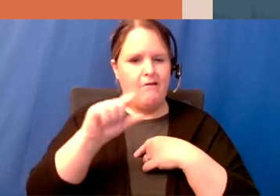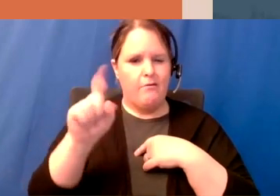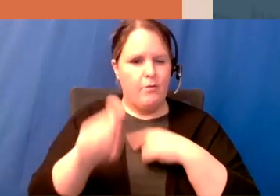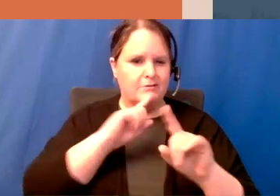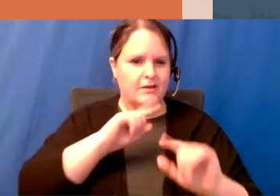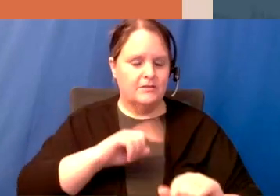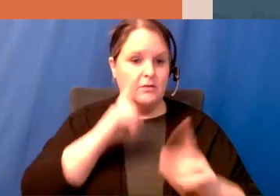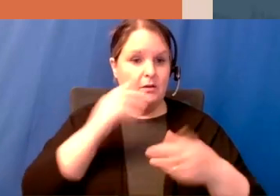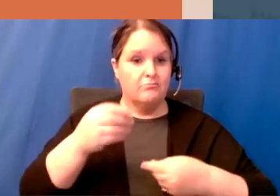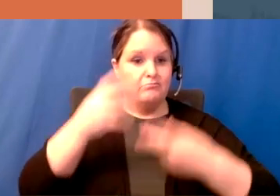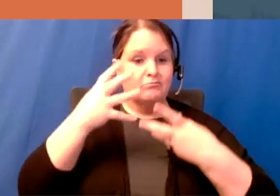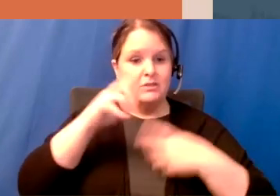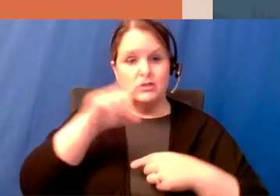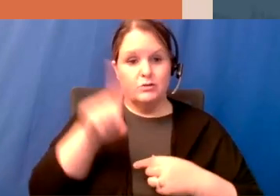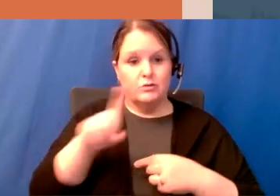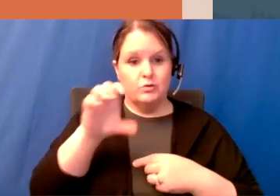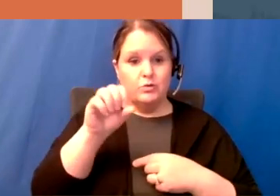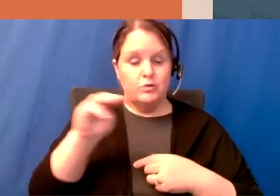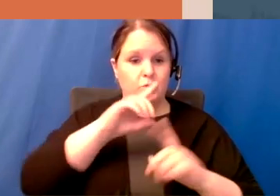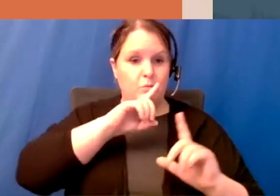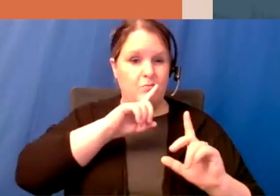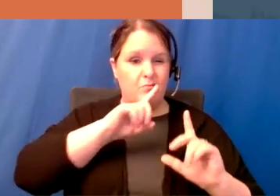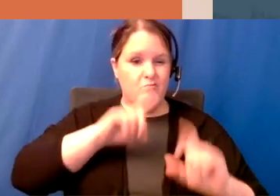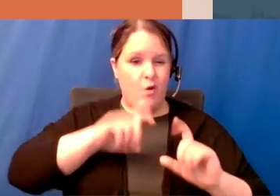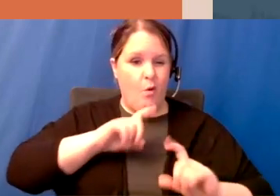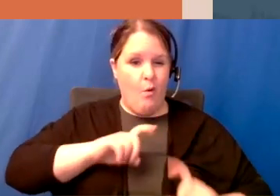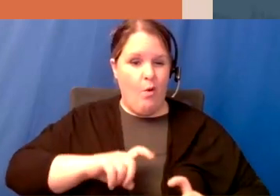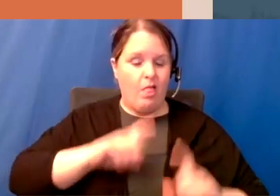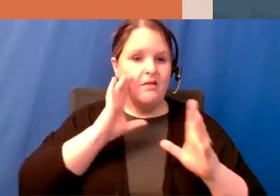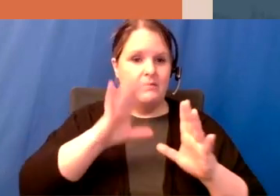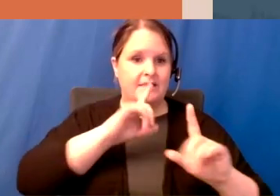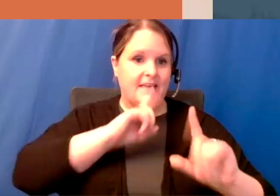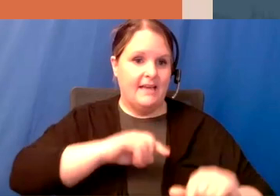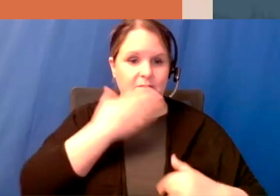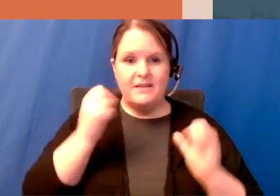poll, then everyone please answer these to the best of your ability.